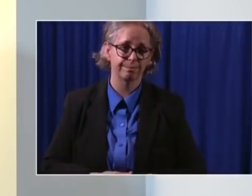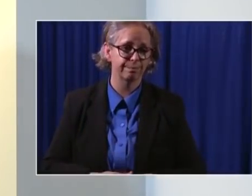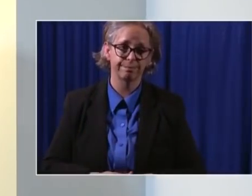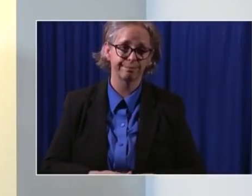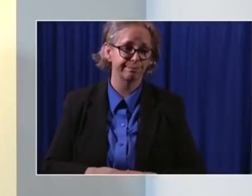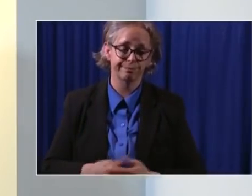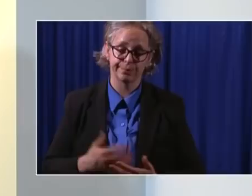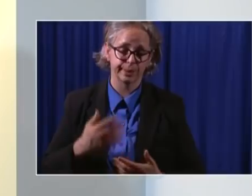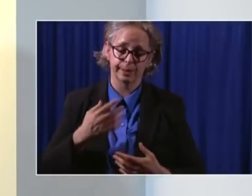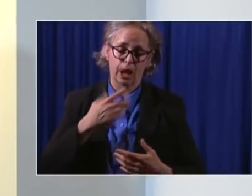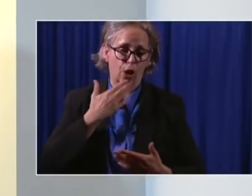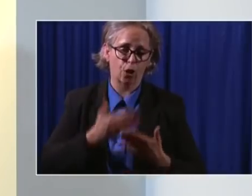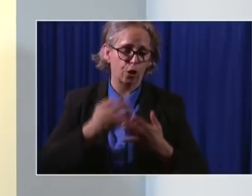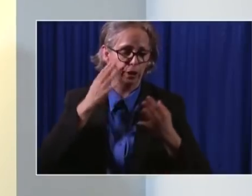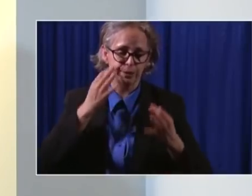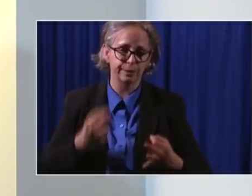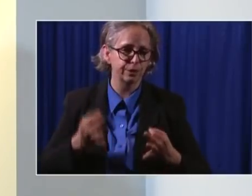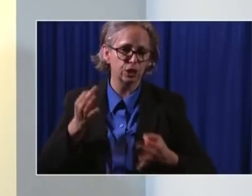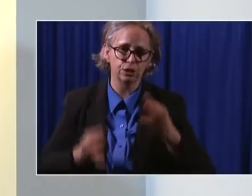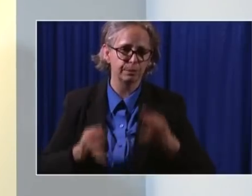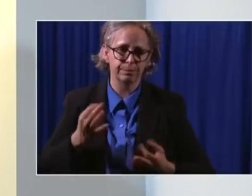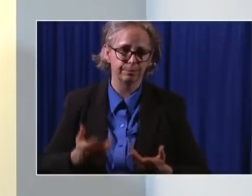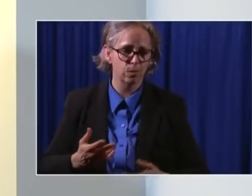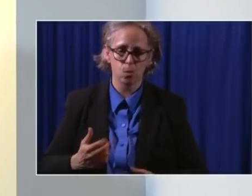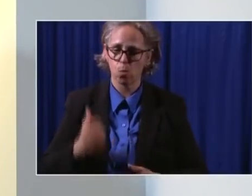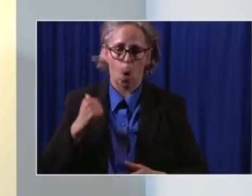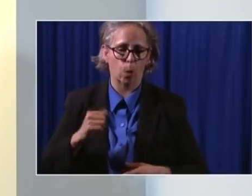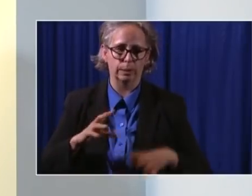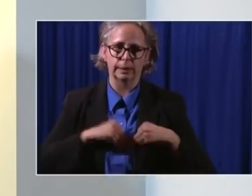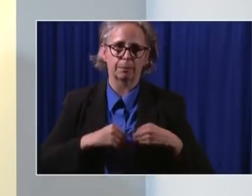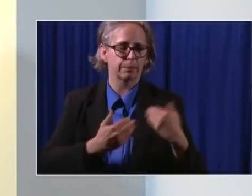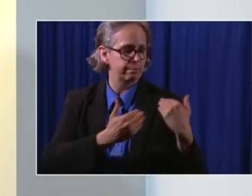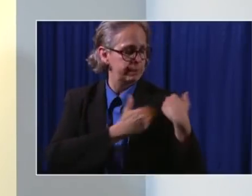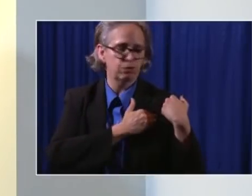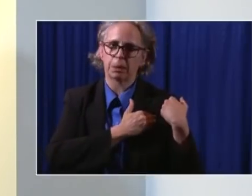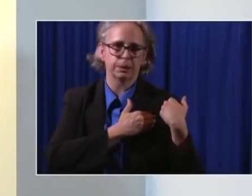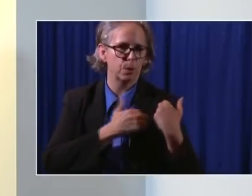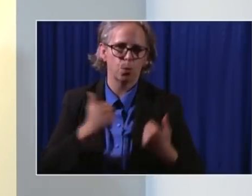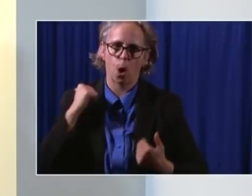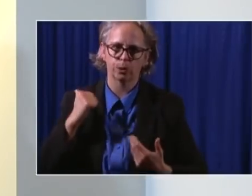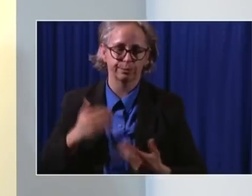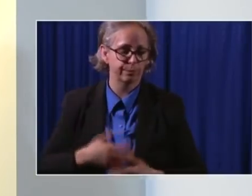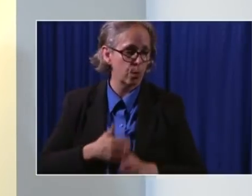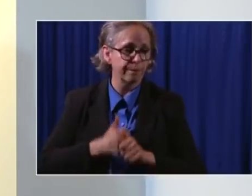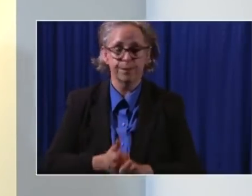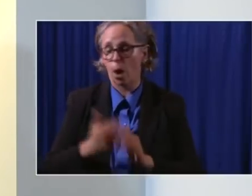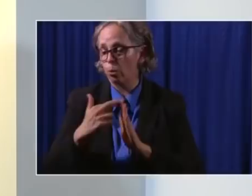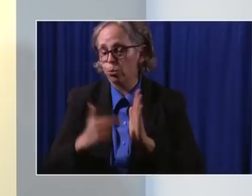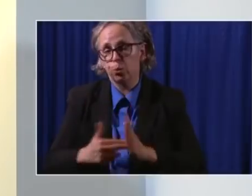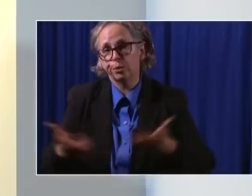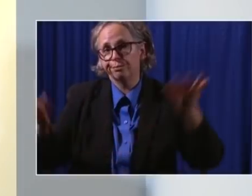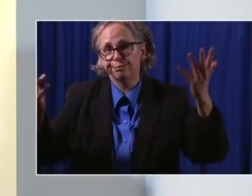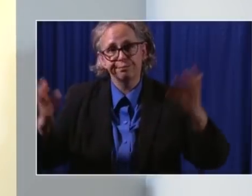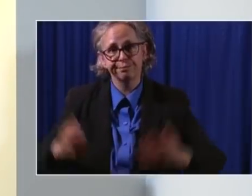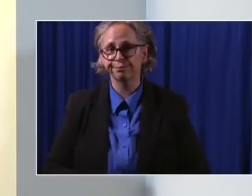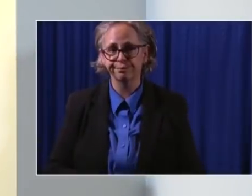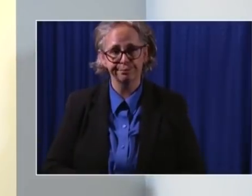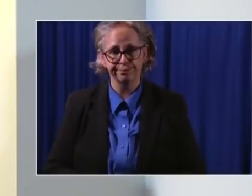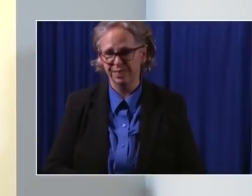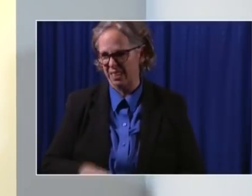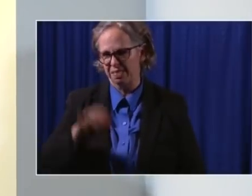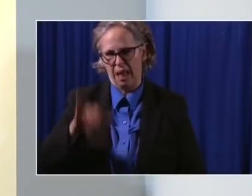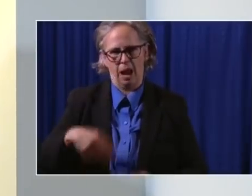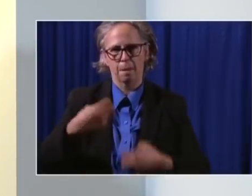cases, they're not living up to it in the sense that they are not following the rules that we all have encouraged people to follow of